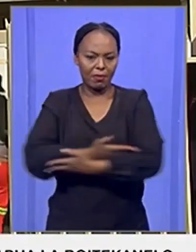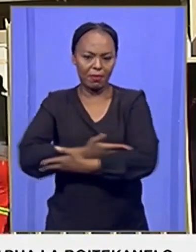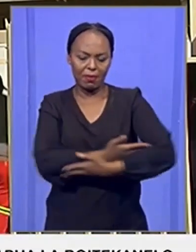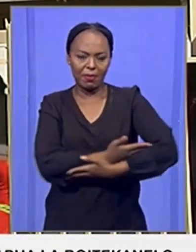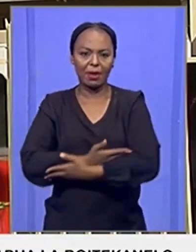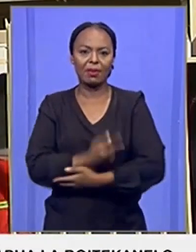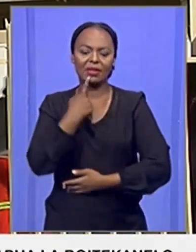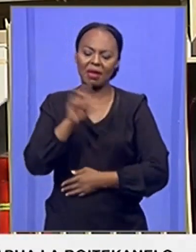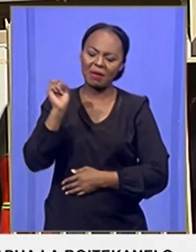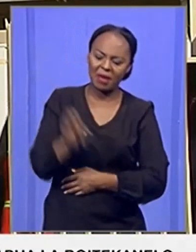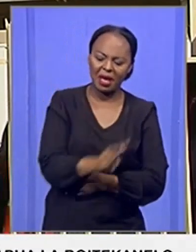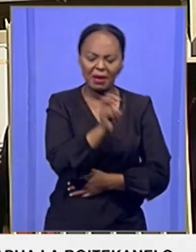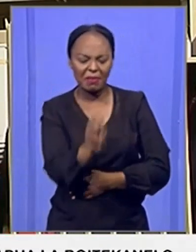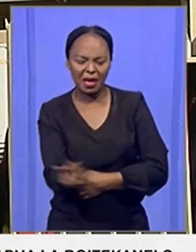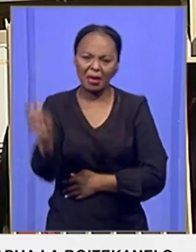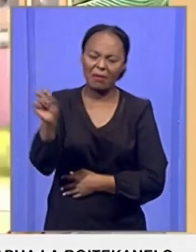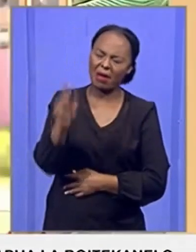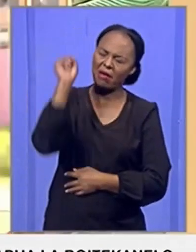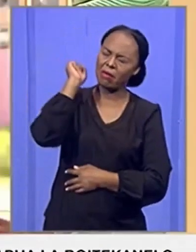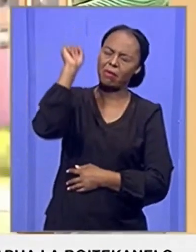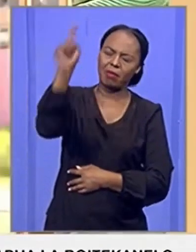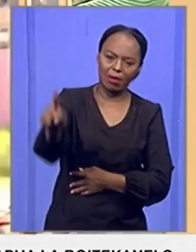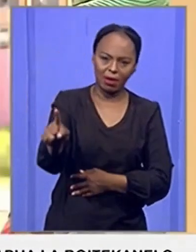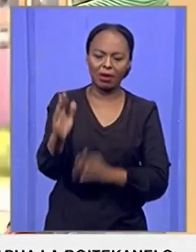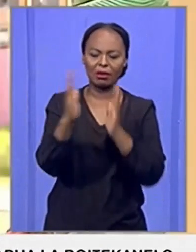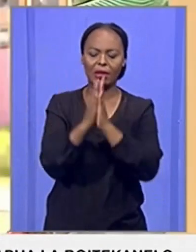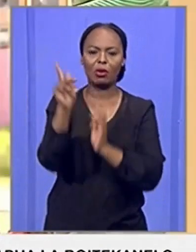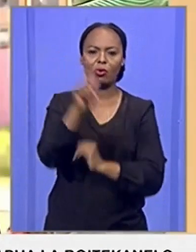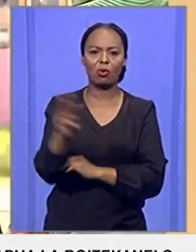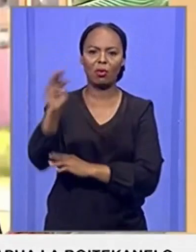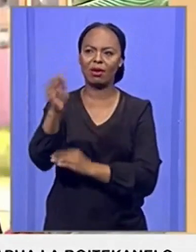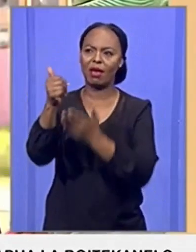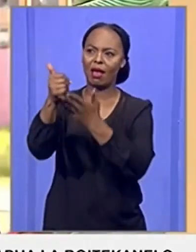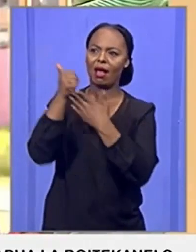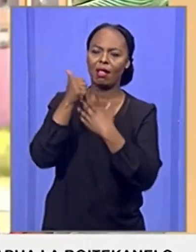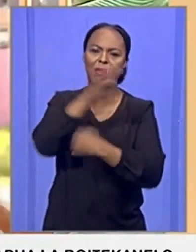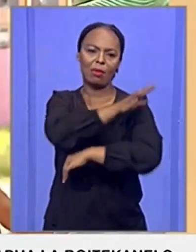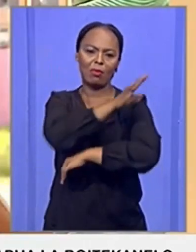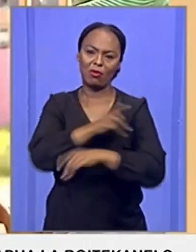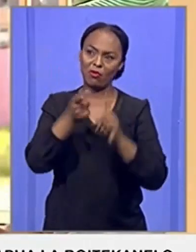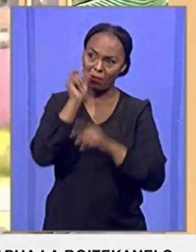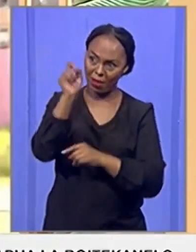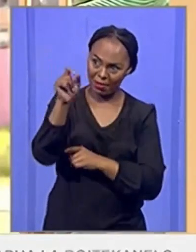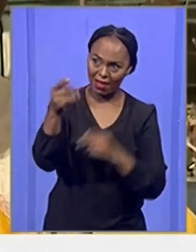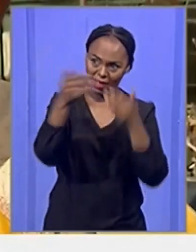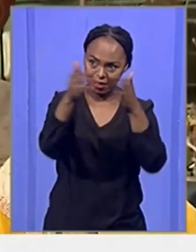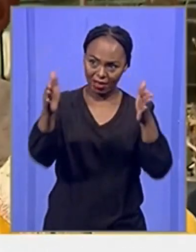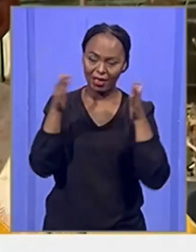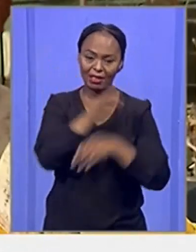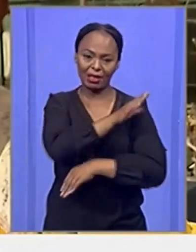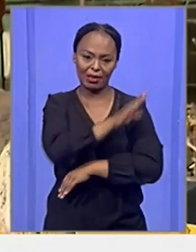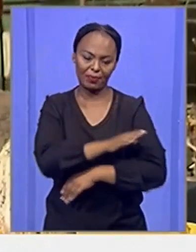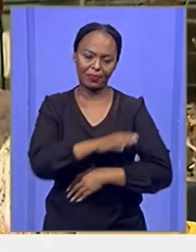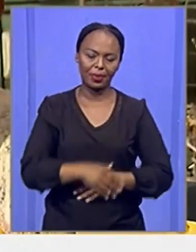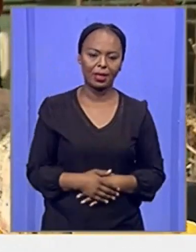tshwanela ho tsamaya ka maoto dikilomitara tse 10 ho ya batla thuso kliniking ena. Ke tshwanetse go ya kliniking ka